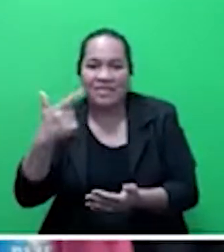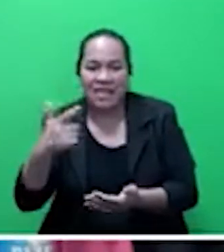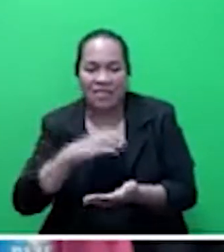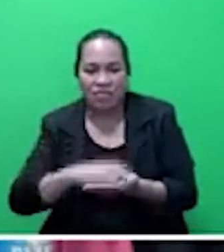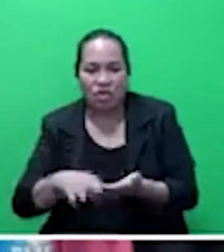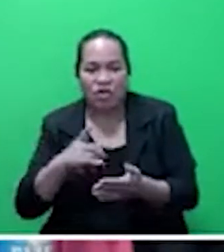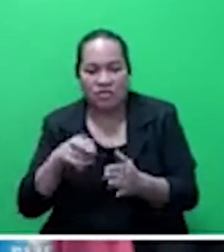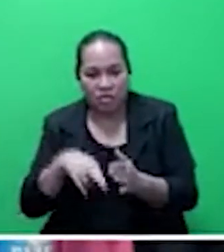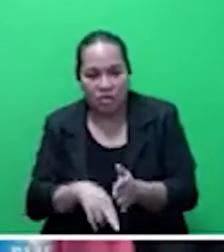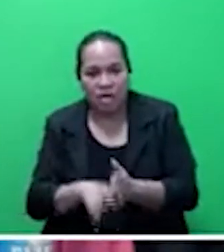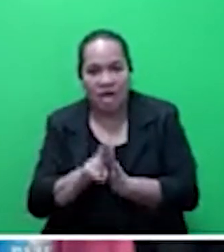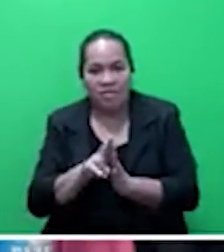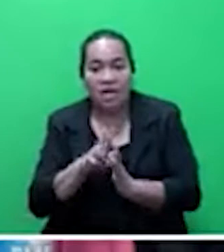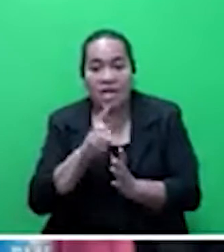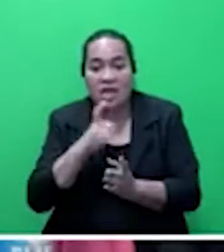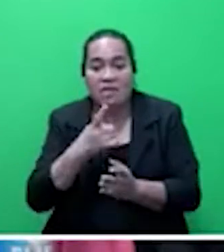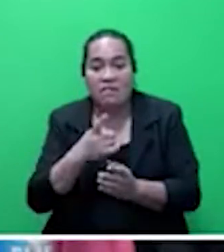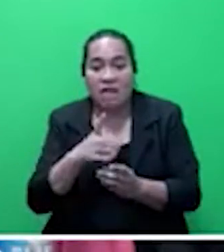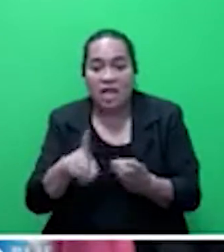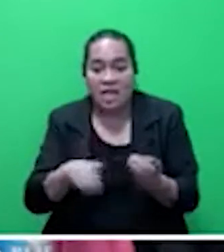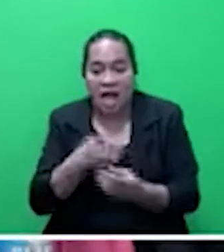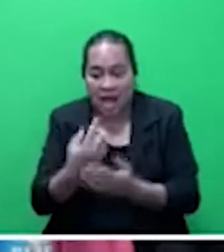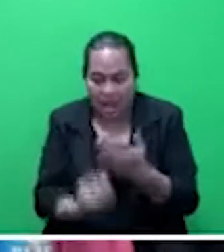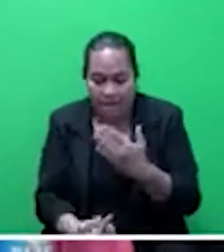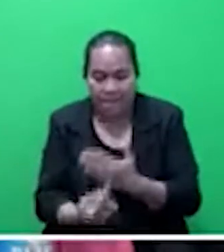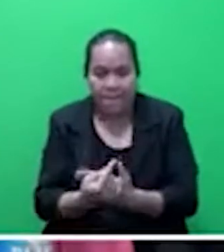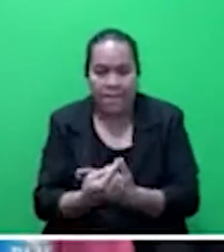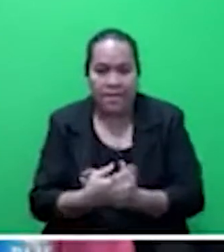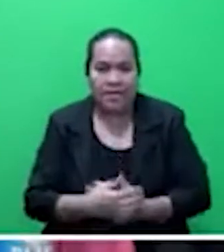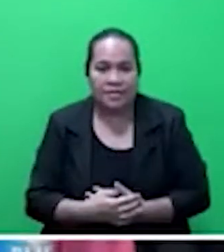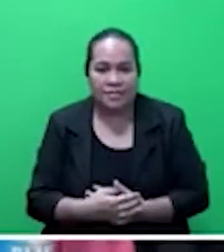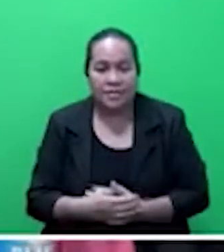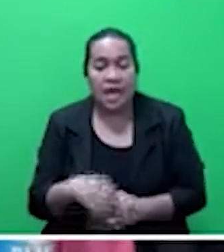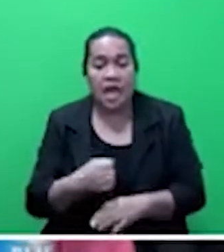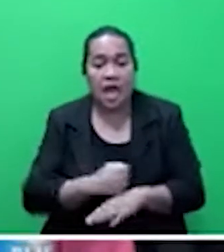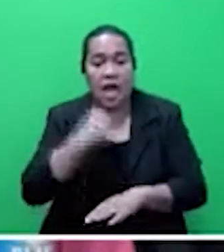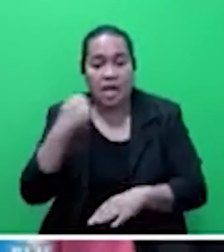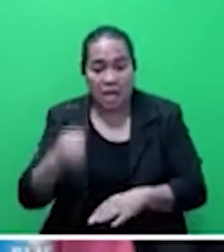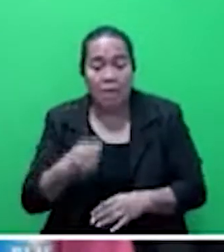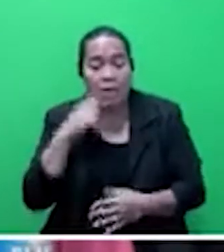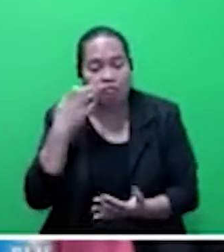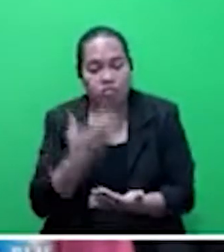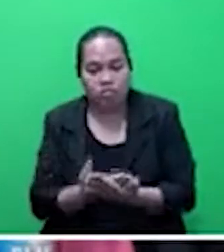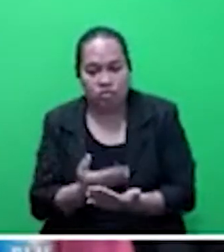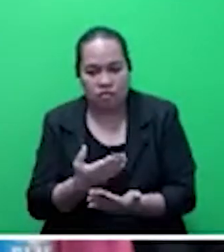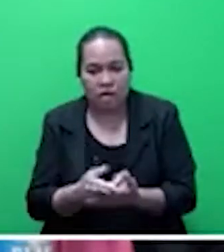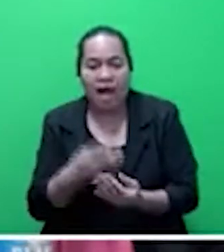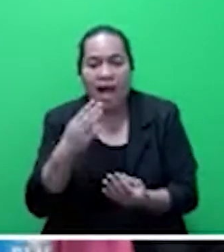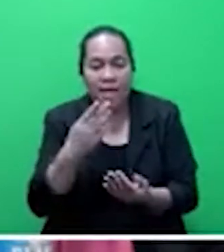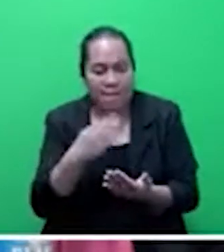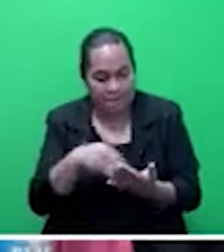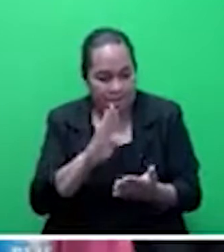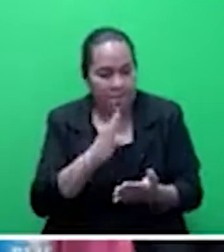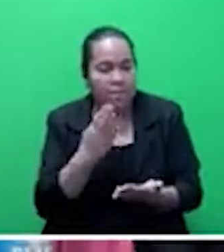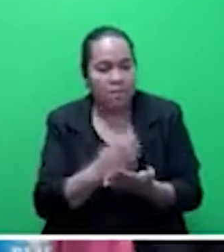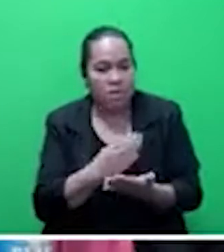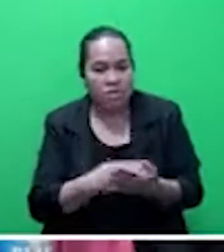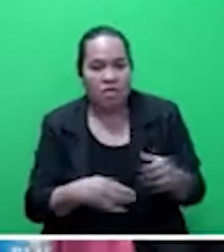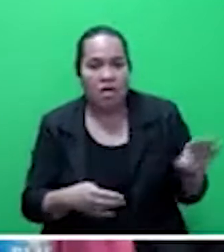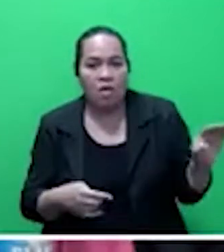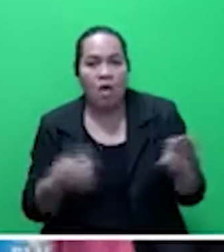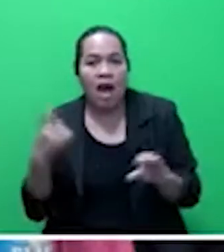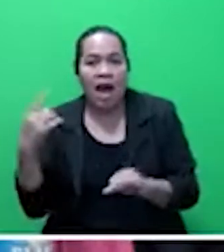recovery when a disaster will hit us next. The government has approved a budget of $50,000 for